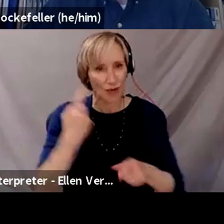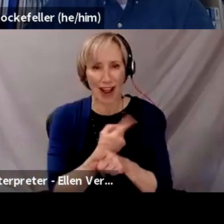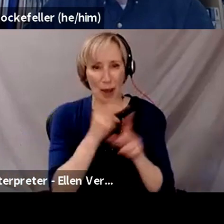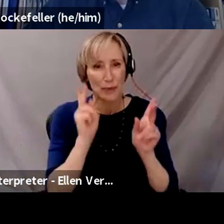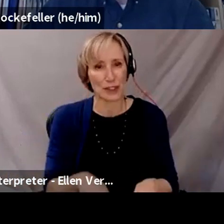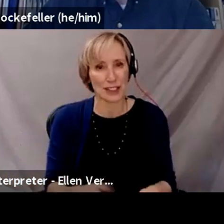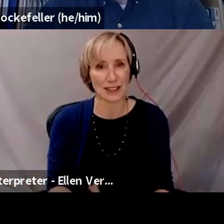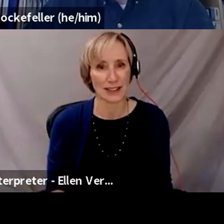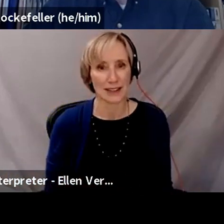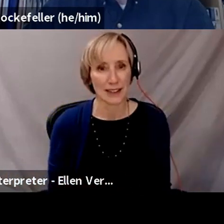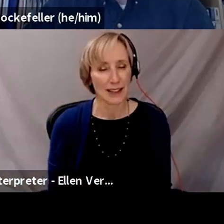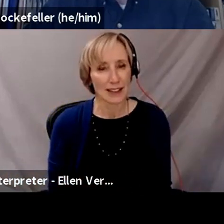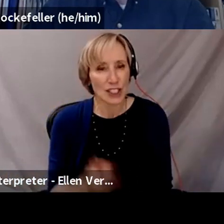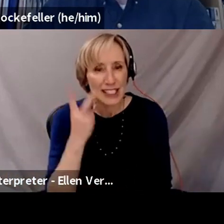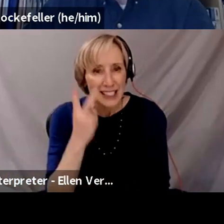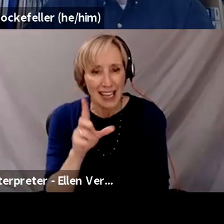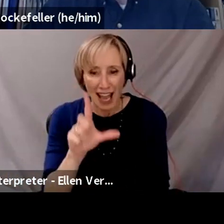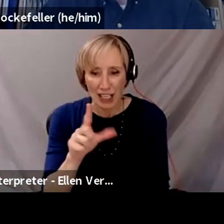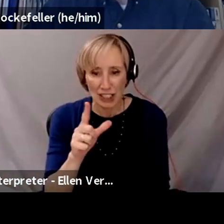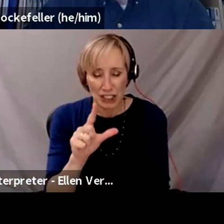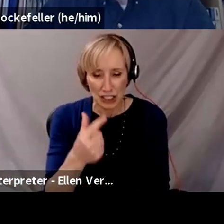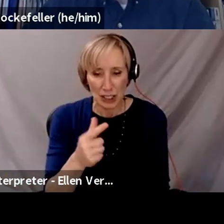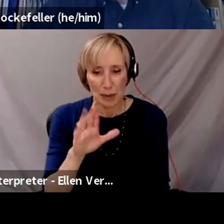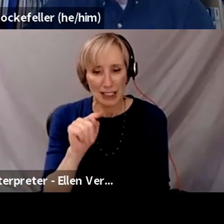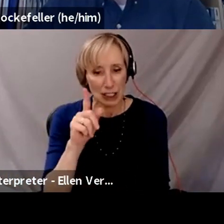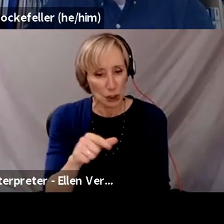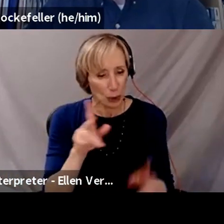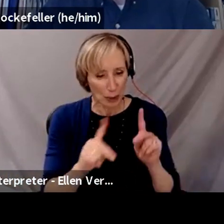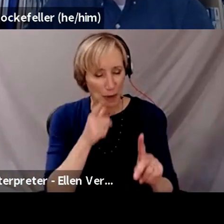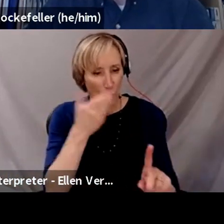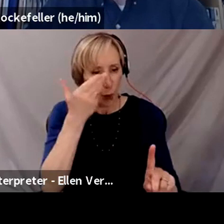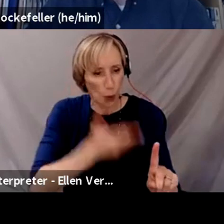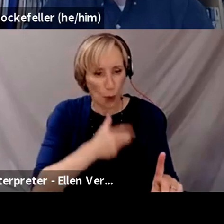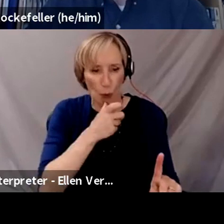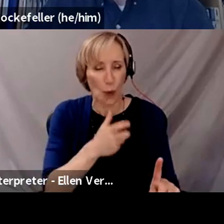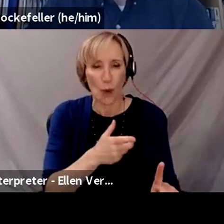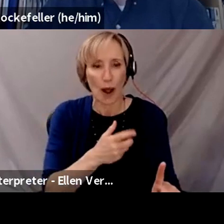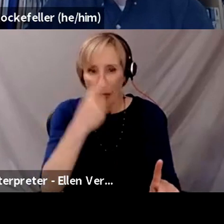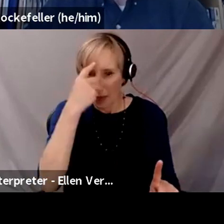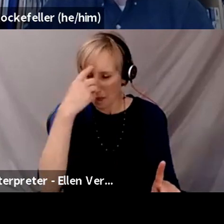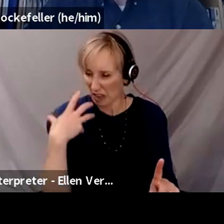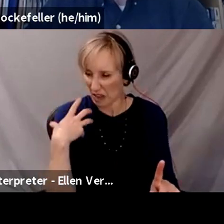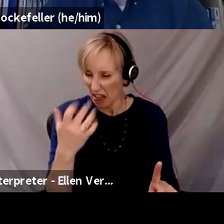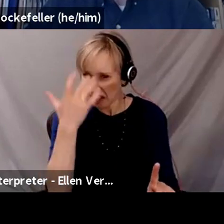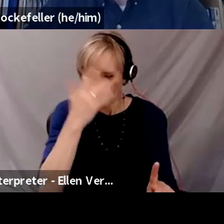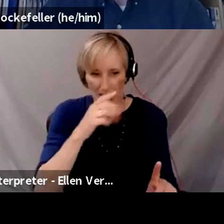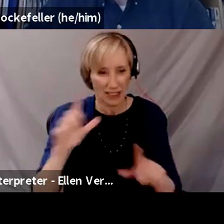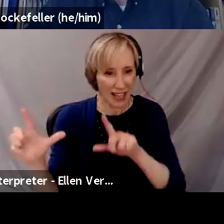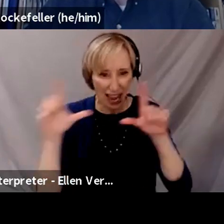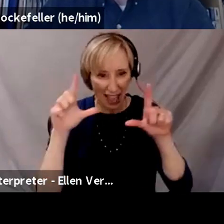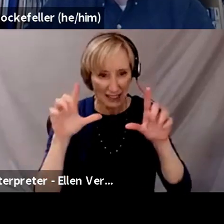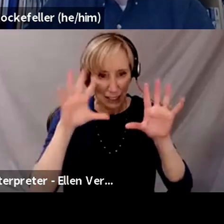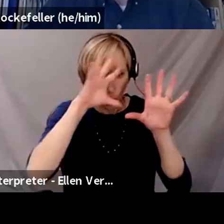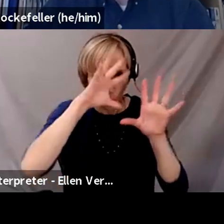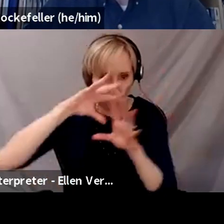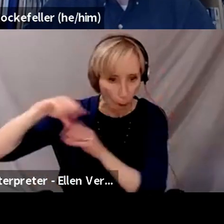really just seeing LGBTQ plus folks for who they are and not having this sort of mental health lens or view in front of